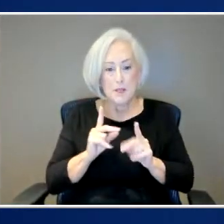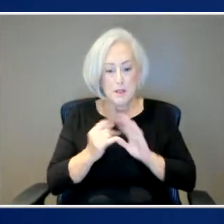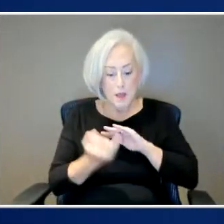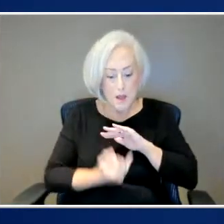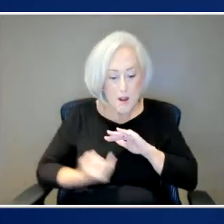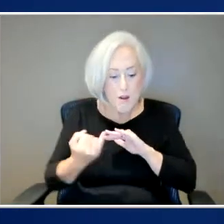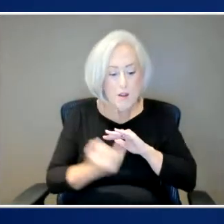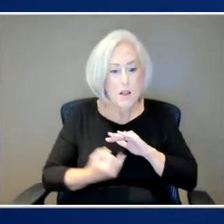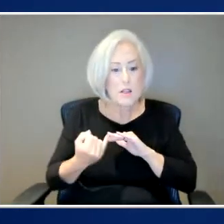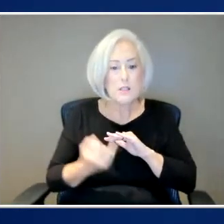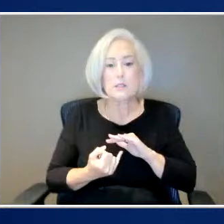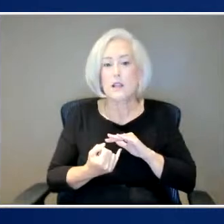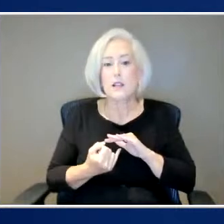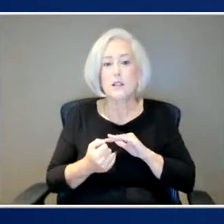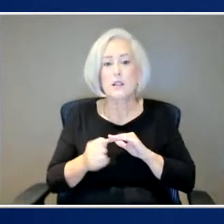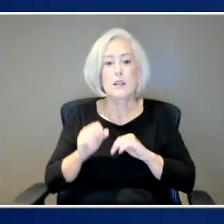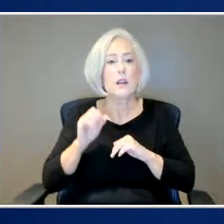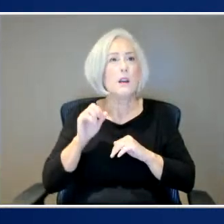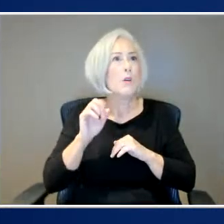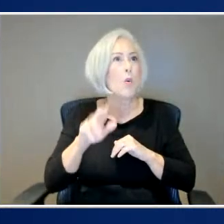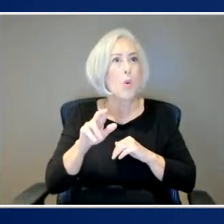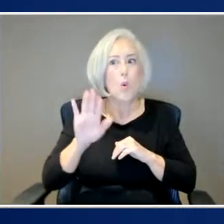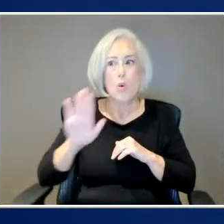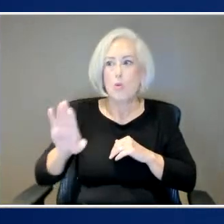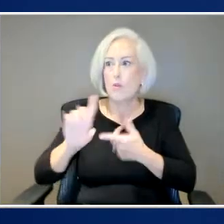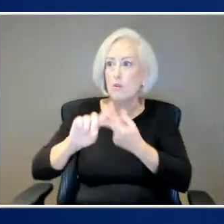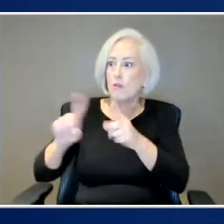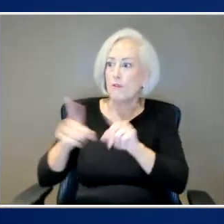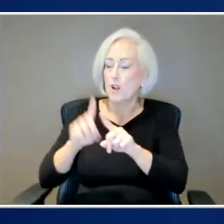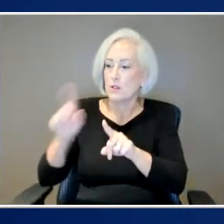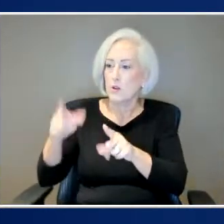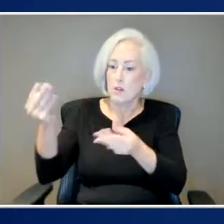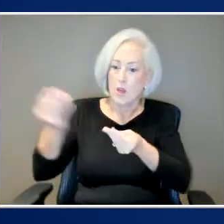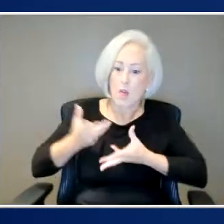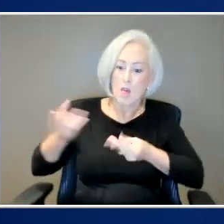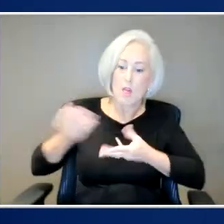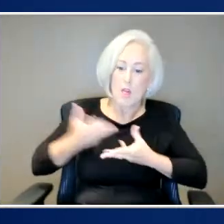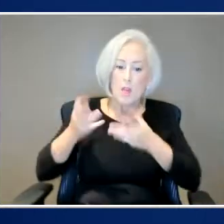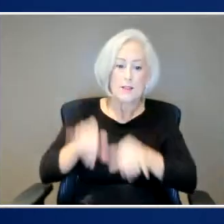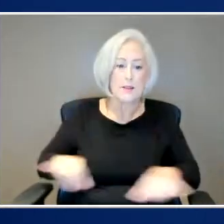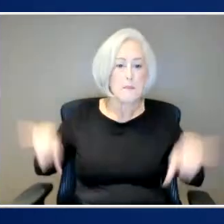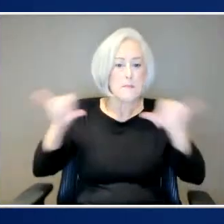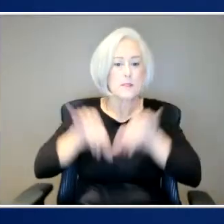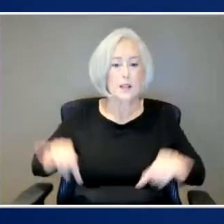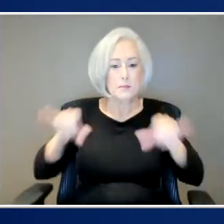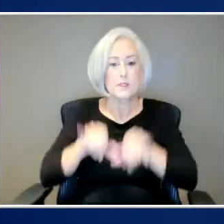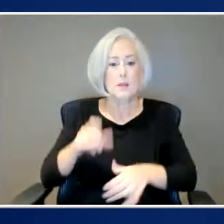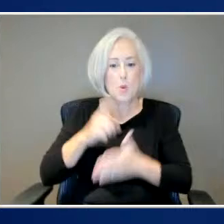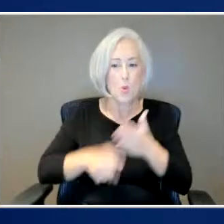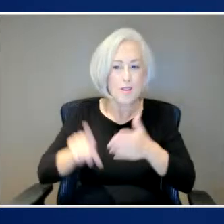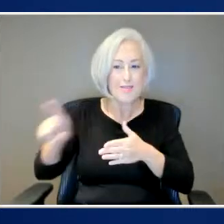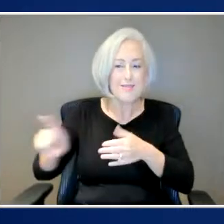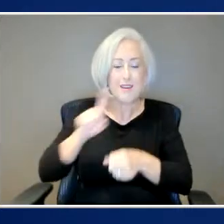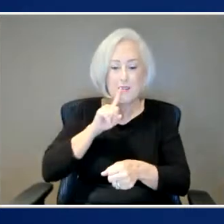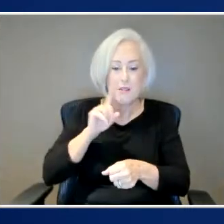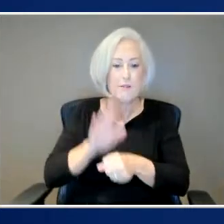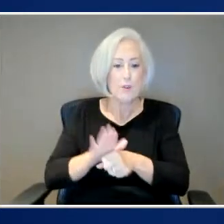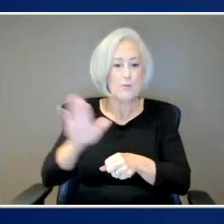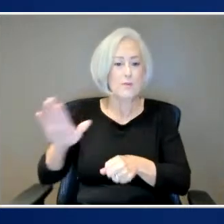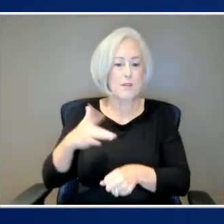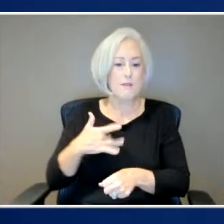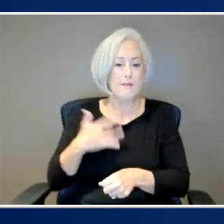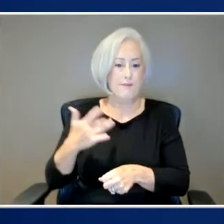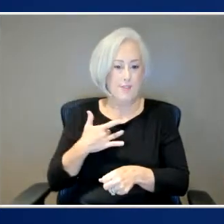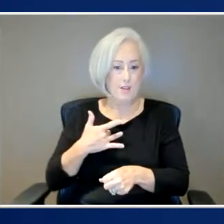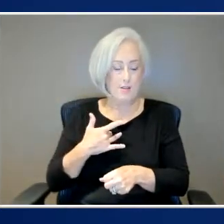just solely giving them the same information over and over that confirms what they feel. And so what that creates is a situation where an individual that